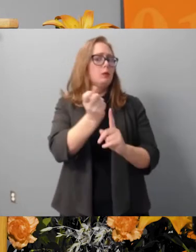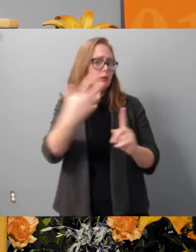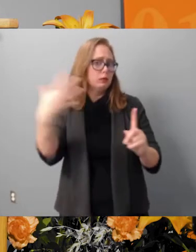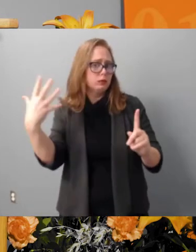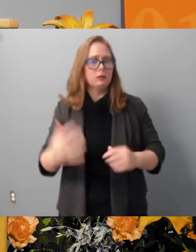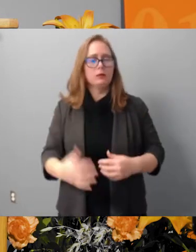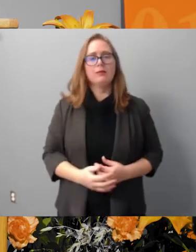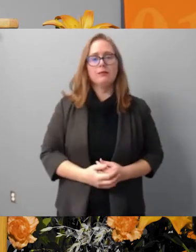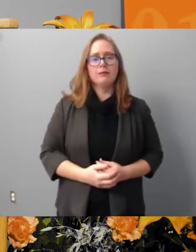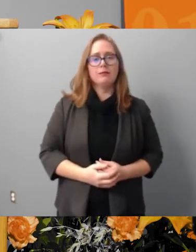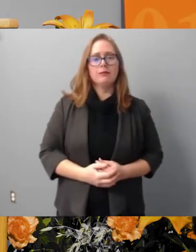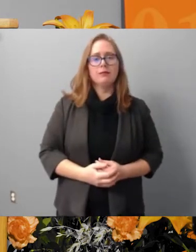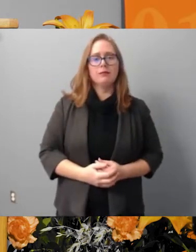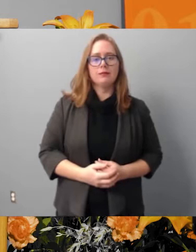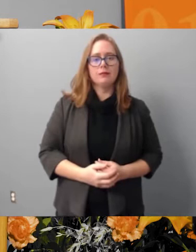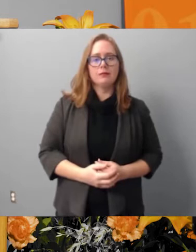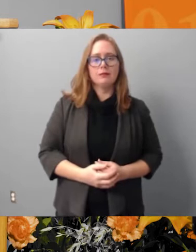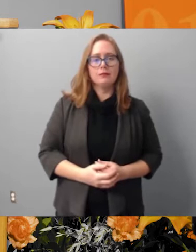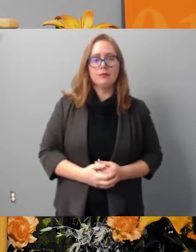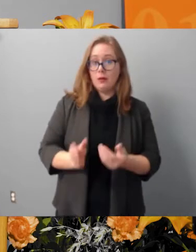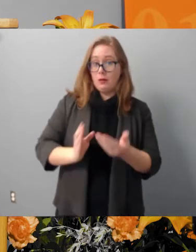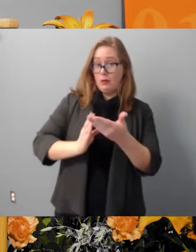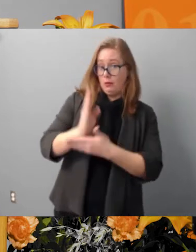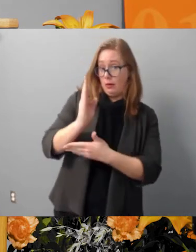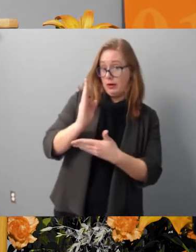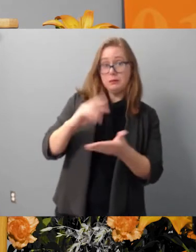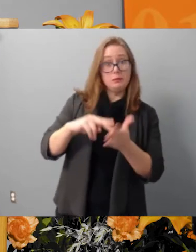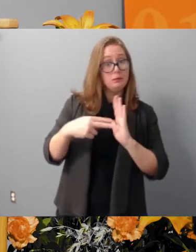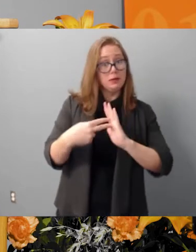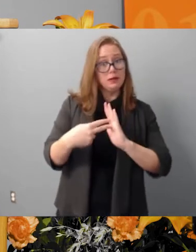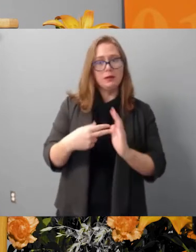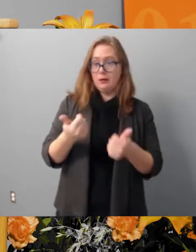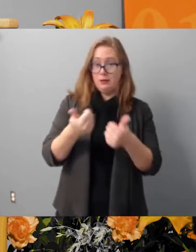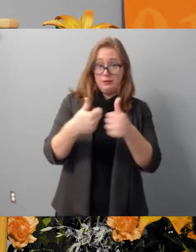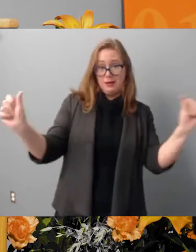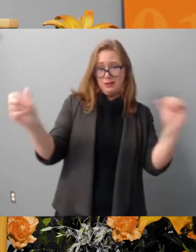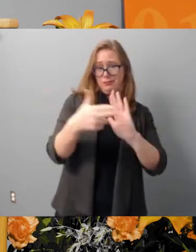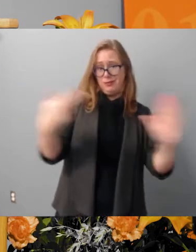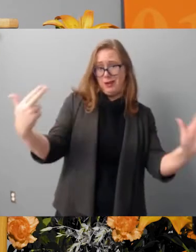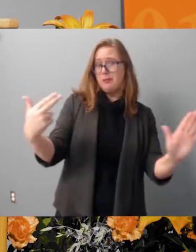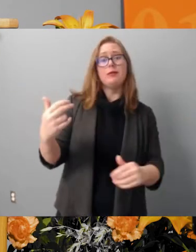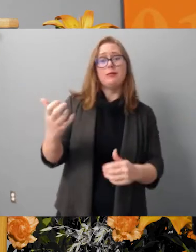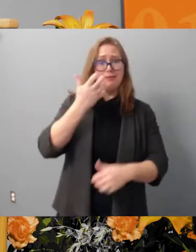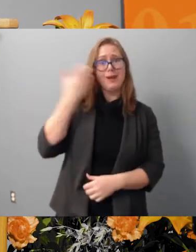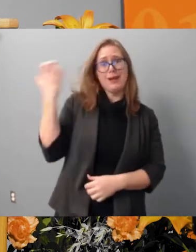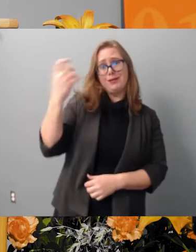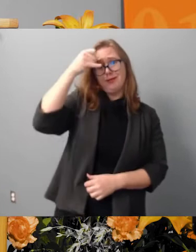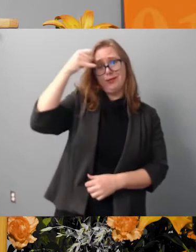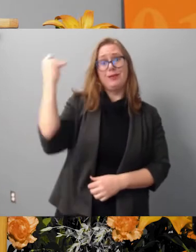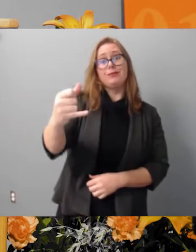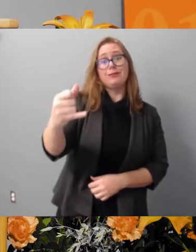those rights and one of those responsibilities. From now on, you will have the right to forever